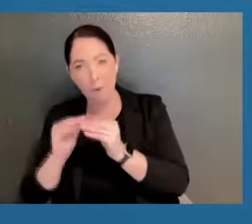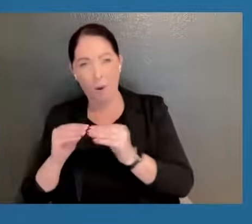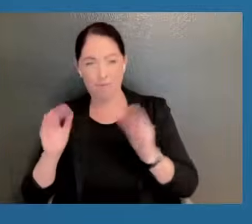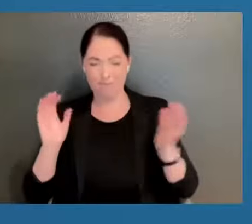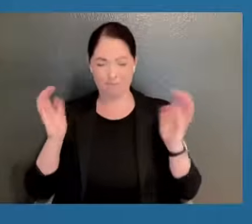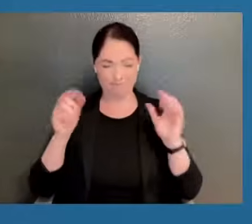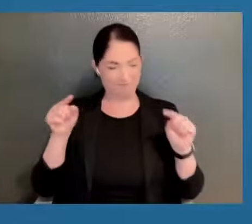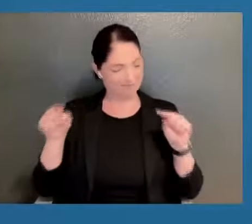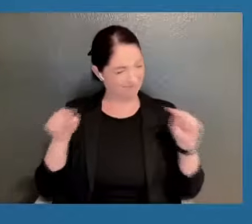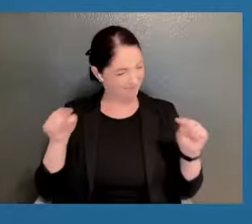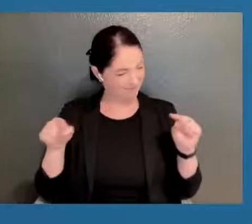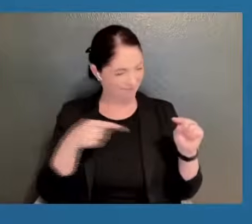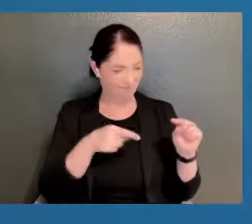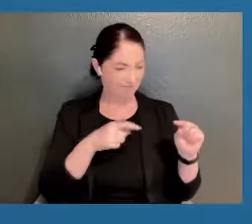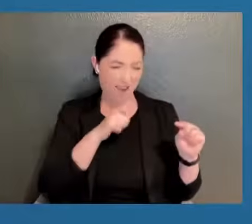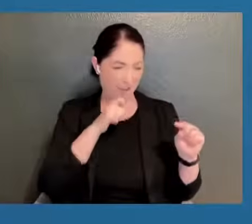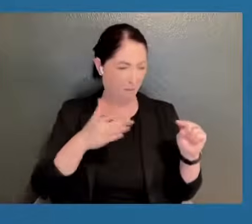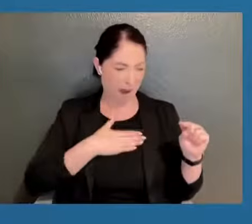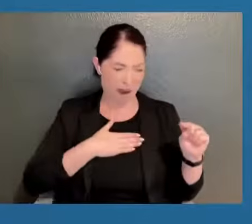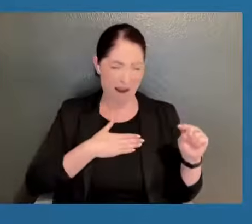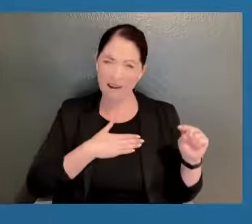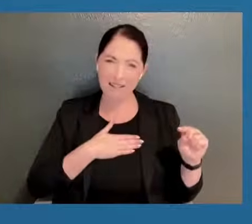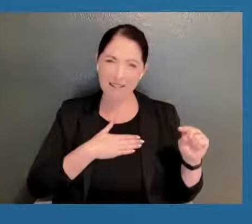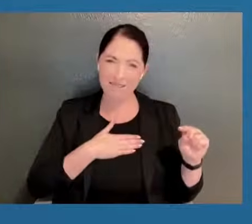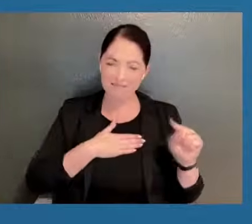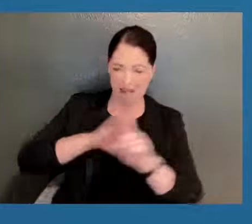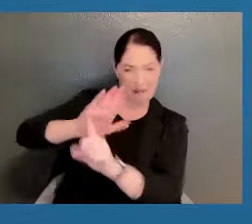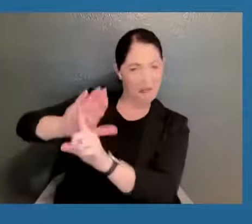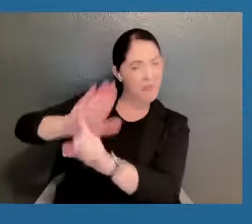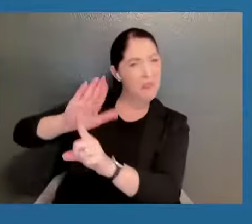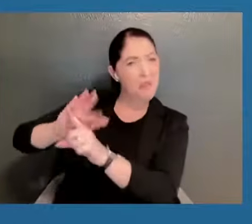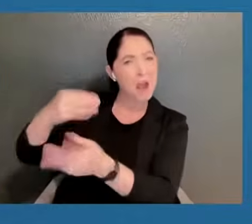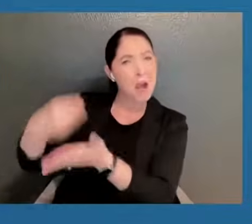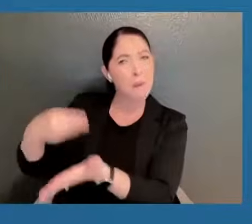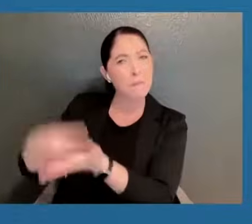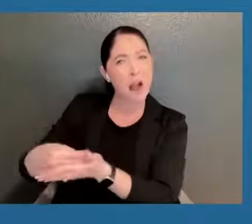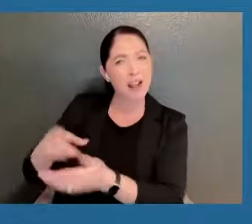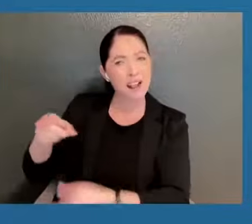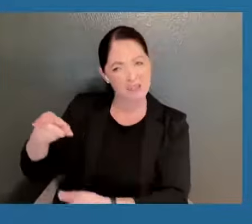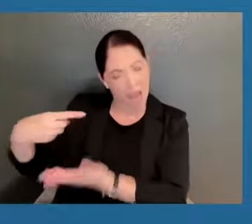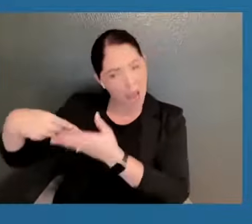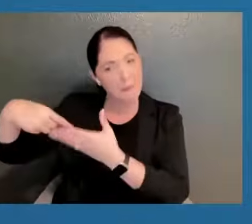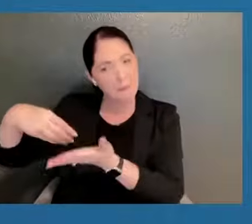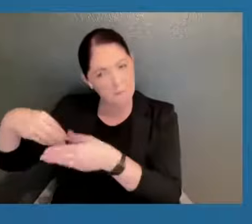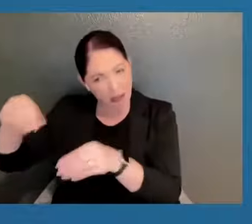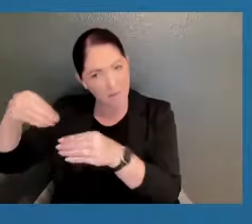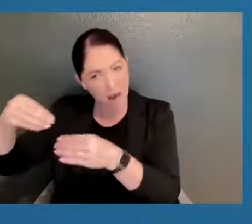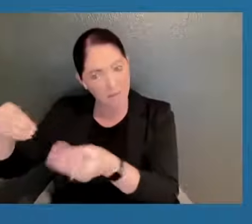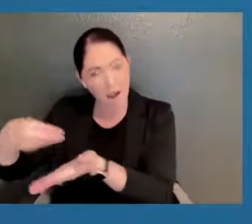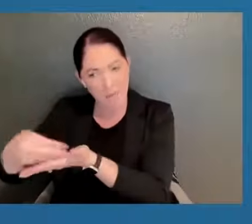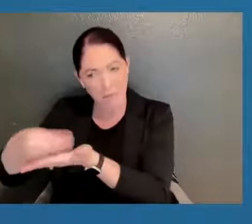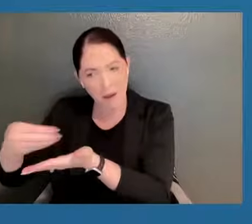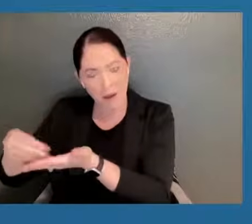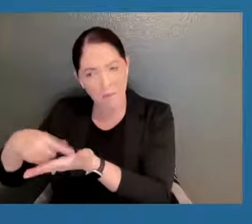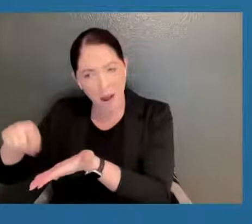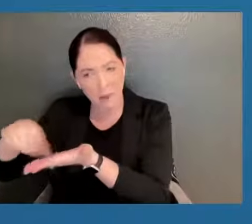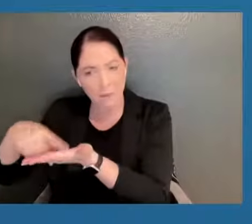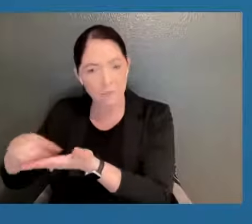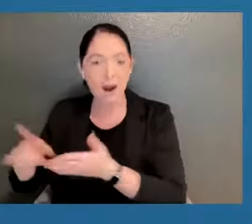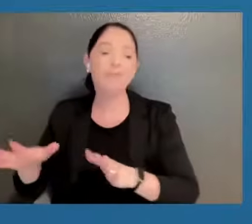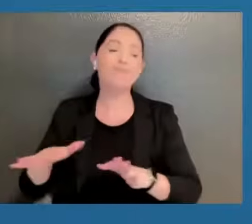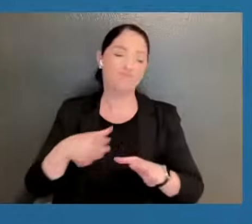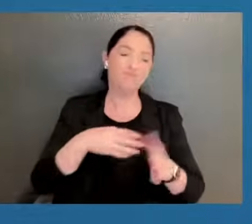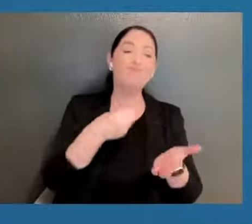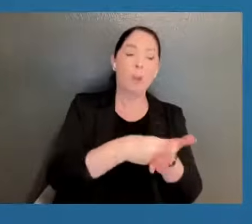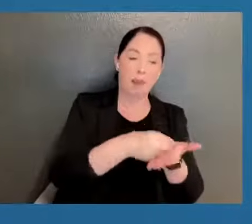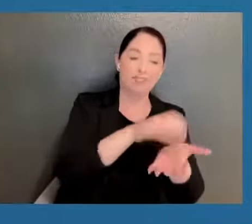us. This is their money. They paid more. Let's give it back to them. That's the inflation refund